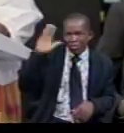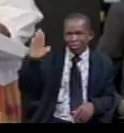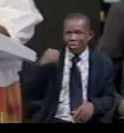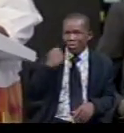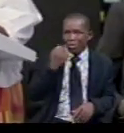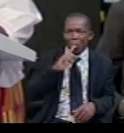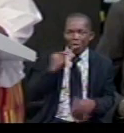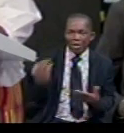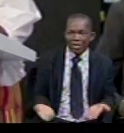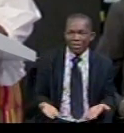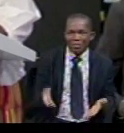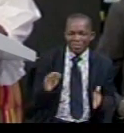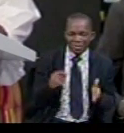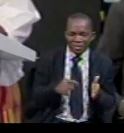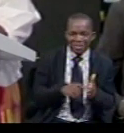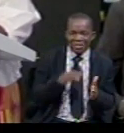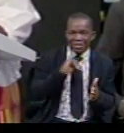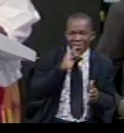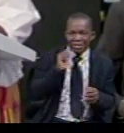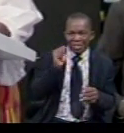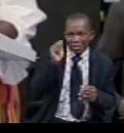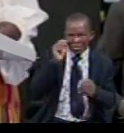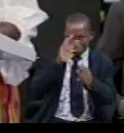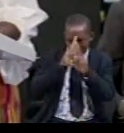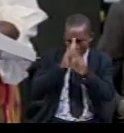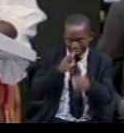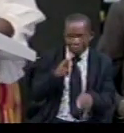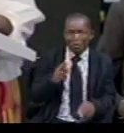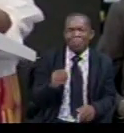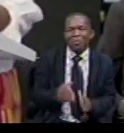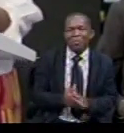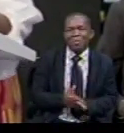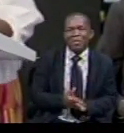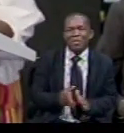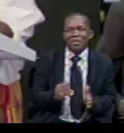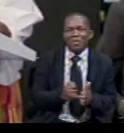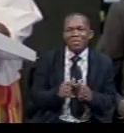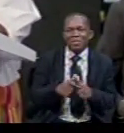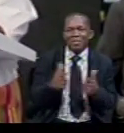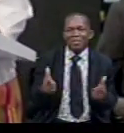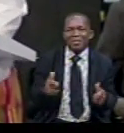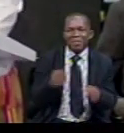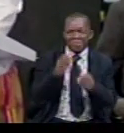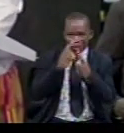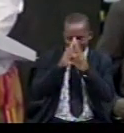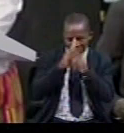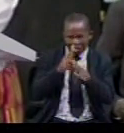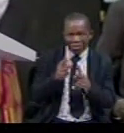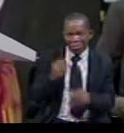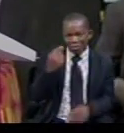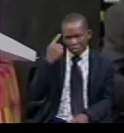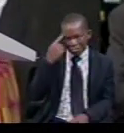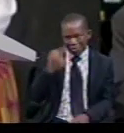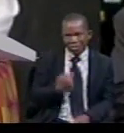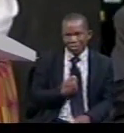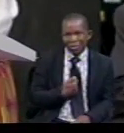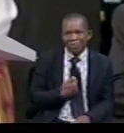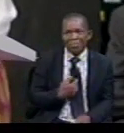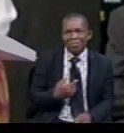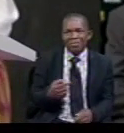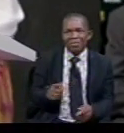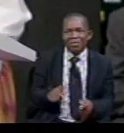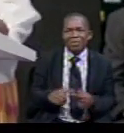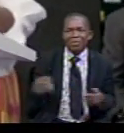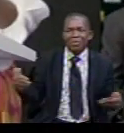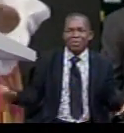is an honor. I mean, to say it's an honor is even an understatement. To introduce a